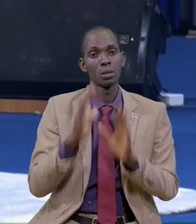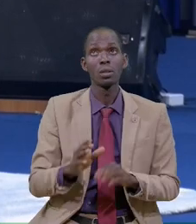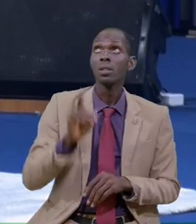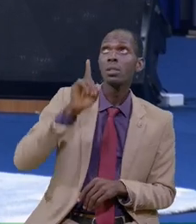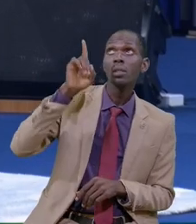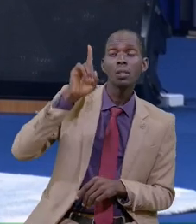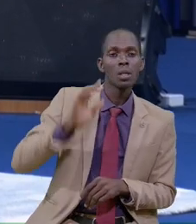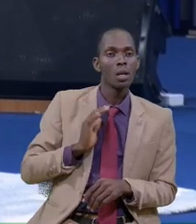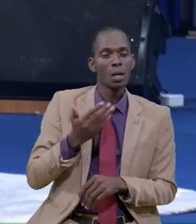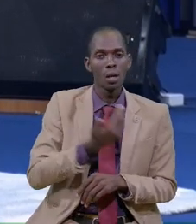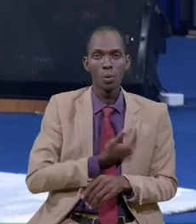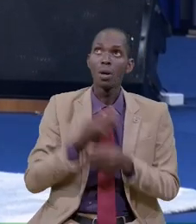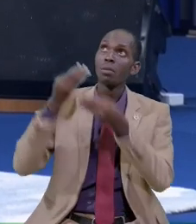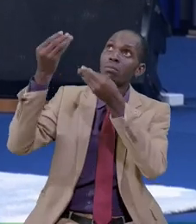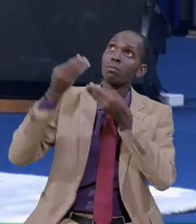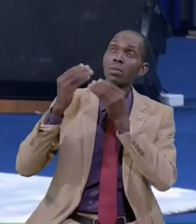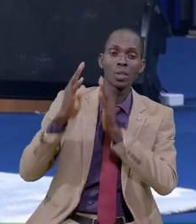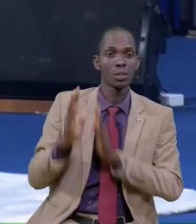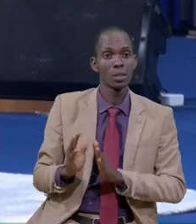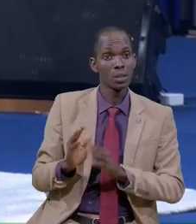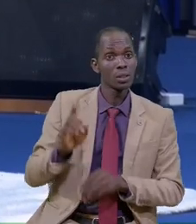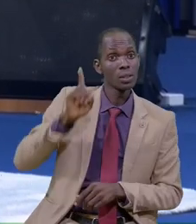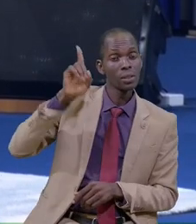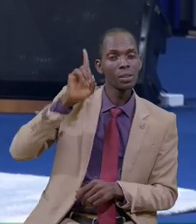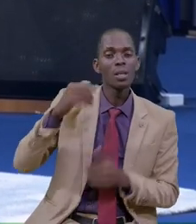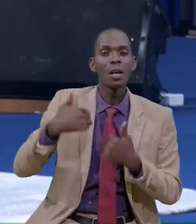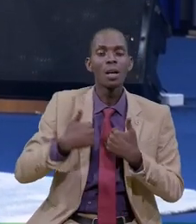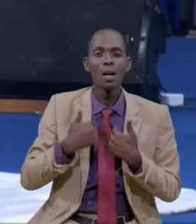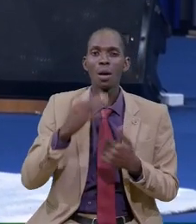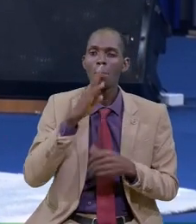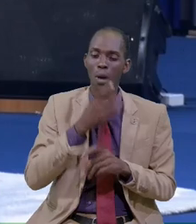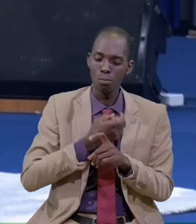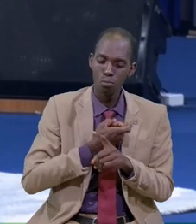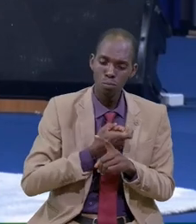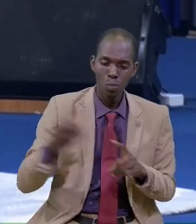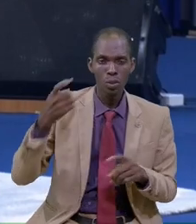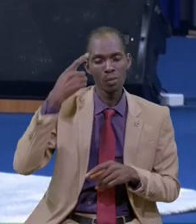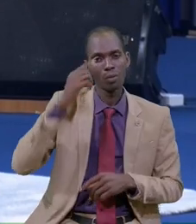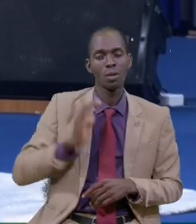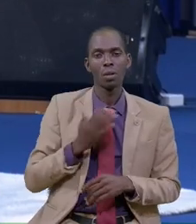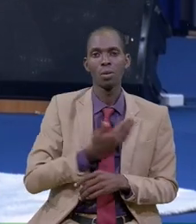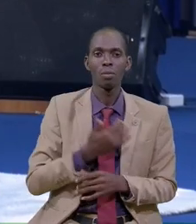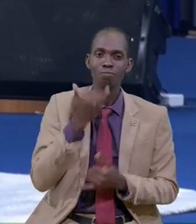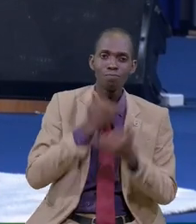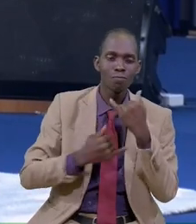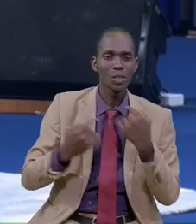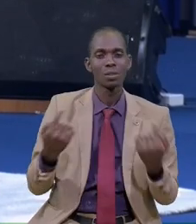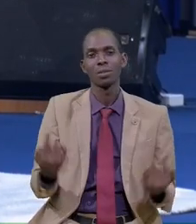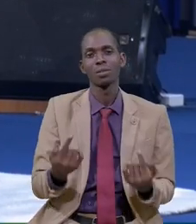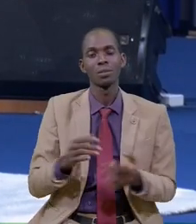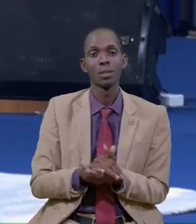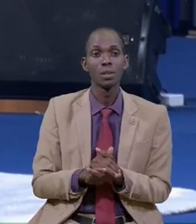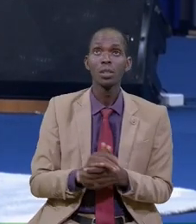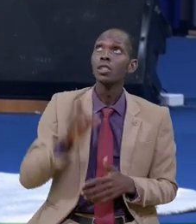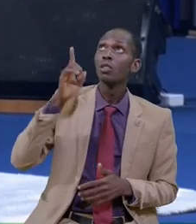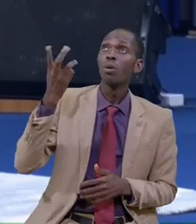our Mediator, et lui notre Médiateur. He has been wounded for our transgression. Il a été blessé pour nos iniquités. He was